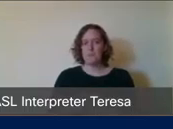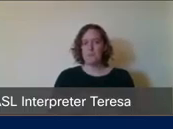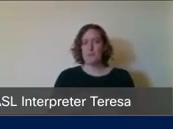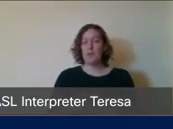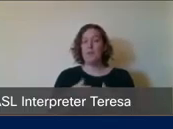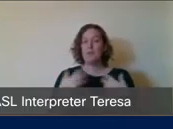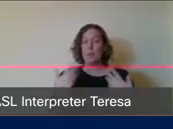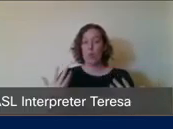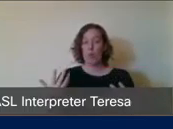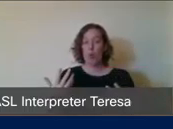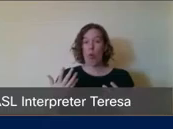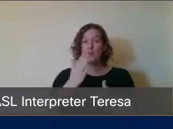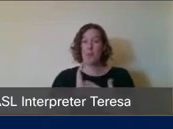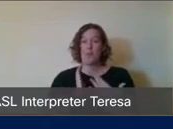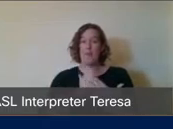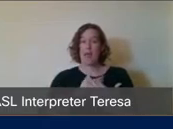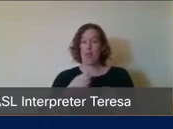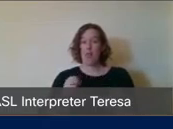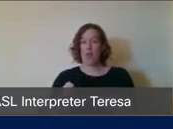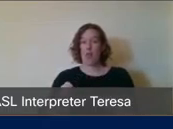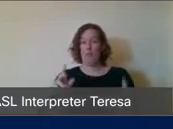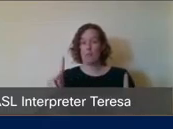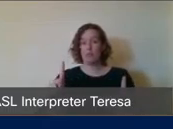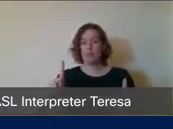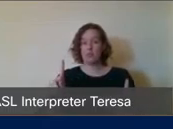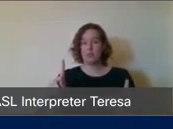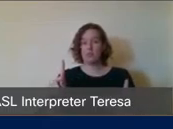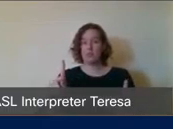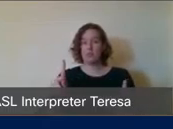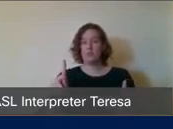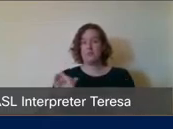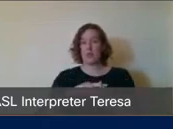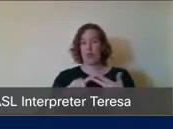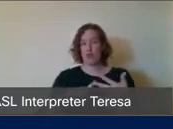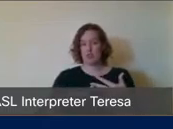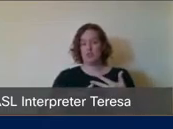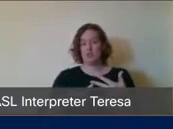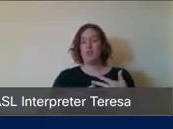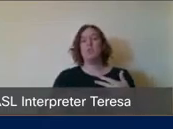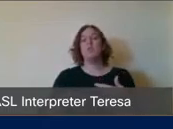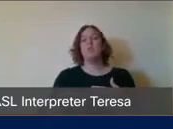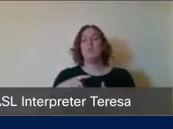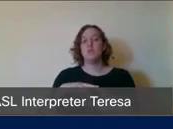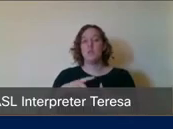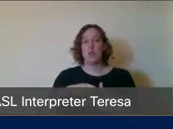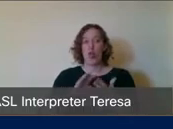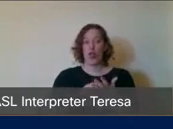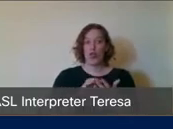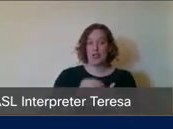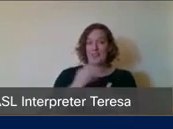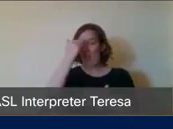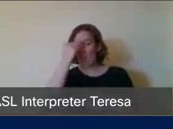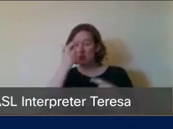So some of our opportunities are in 3 areas. We have learning and knowledge